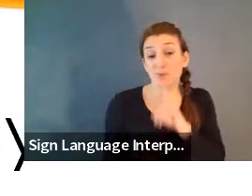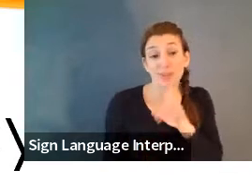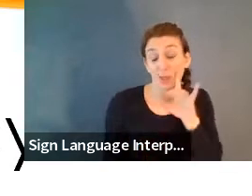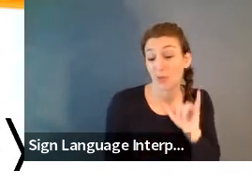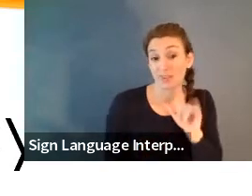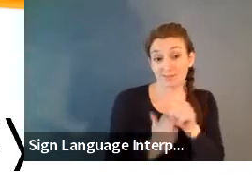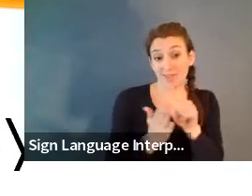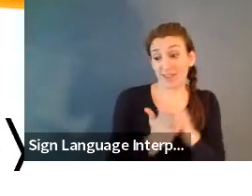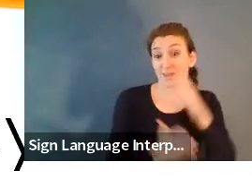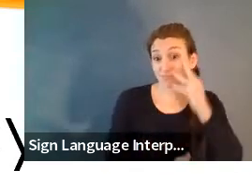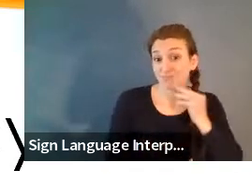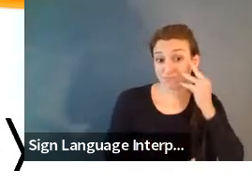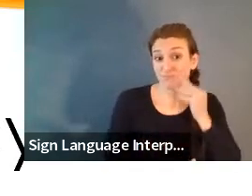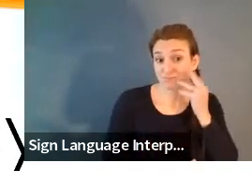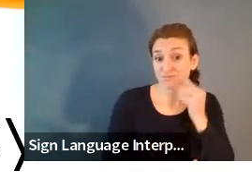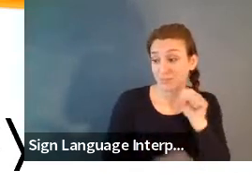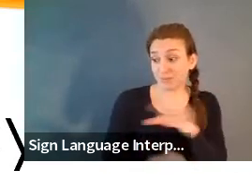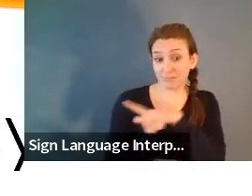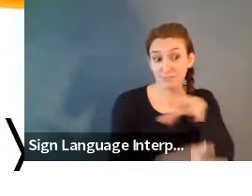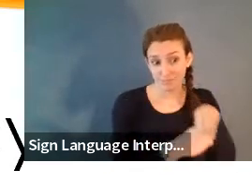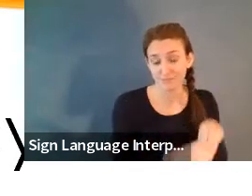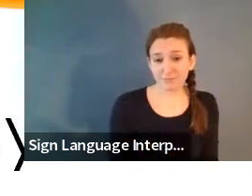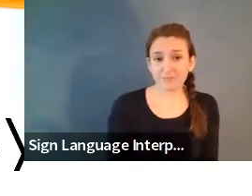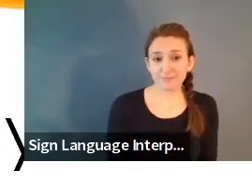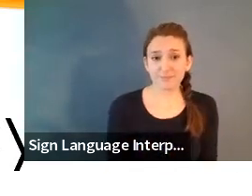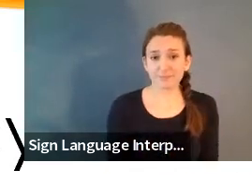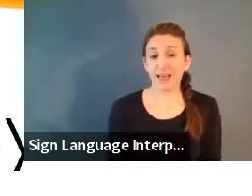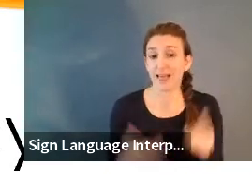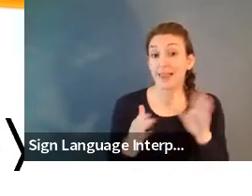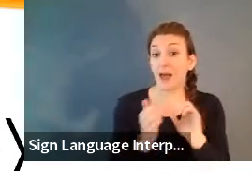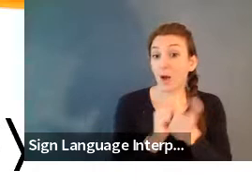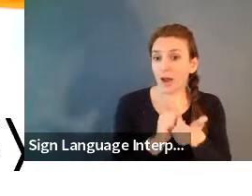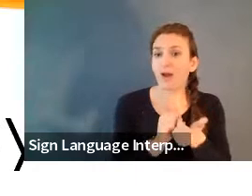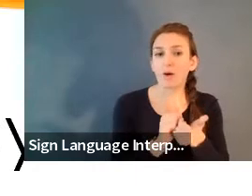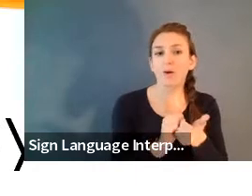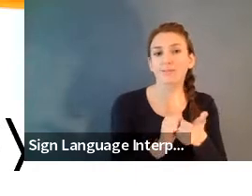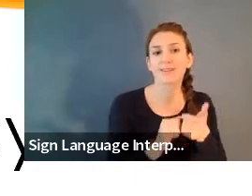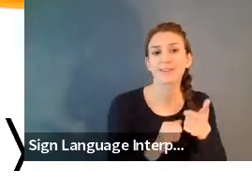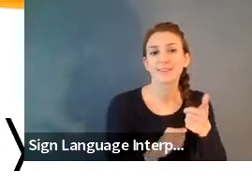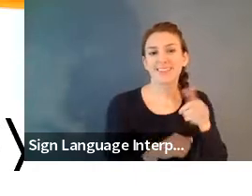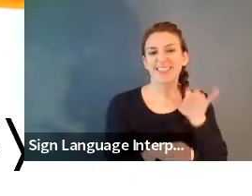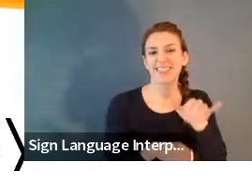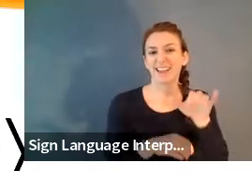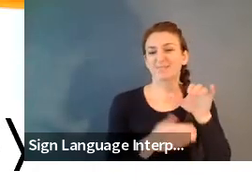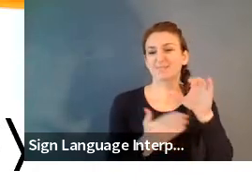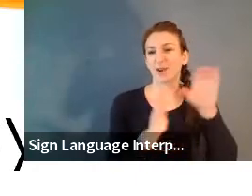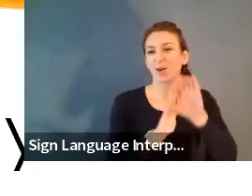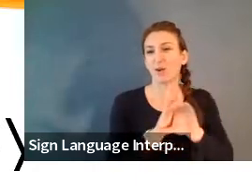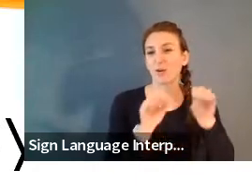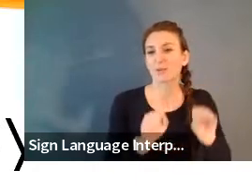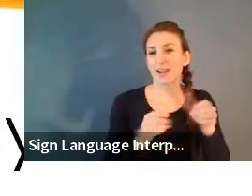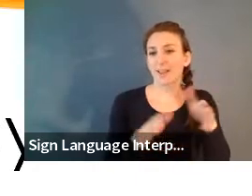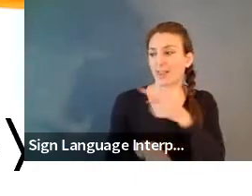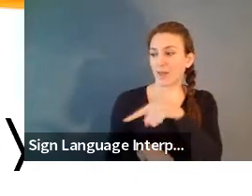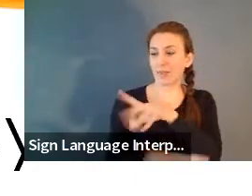experience. This was allowed because our Fresno Municipal Code allows any layperson to represent someone at a municipal hearing, but for